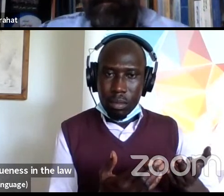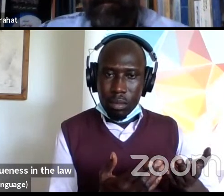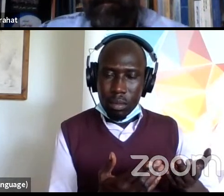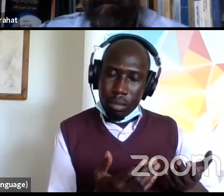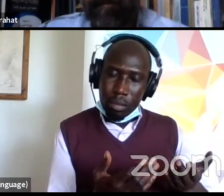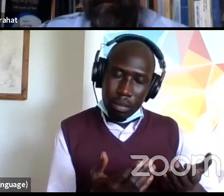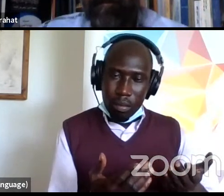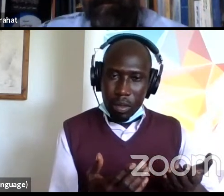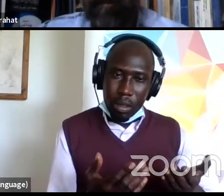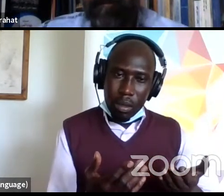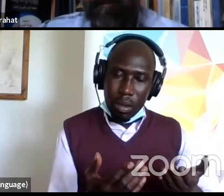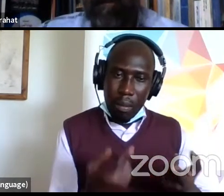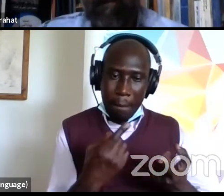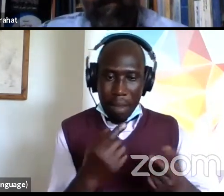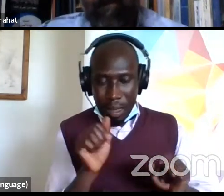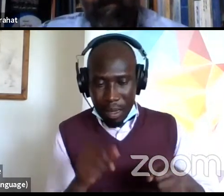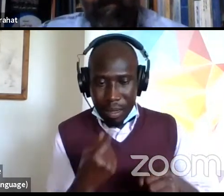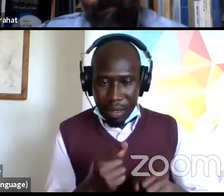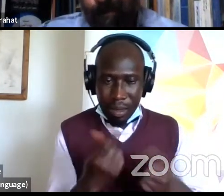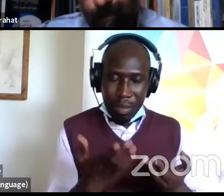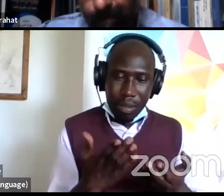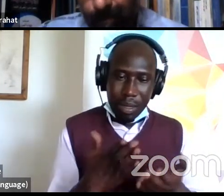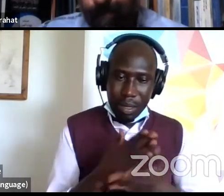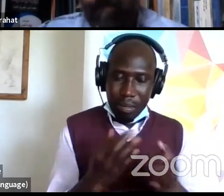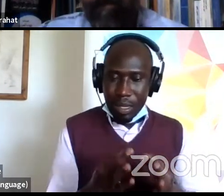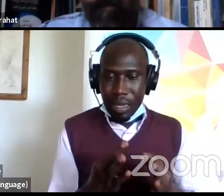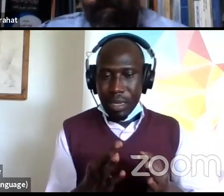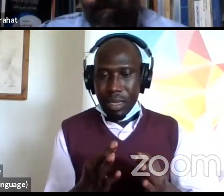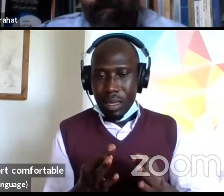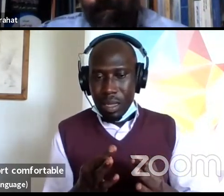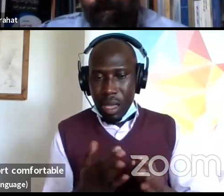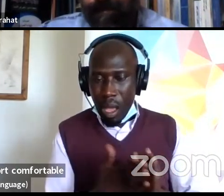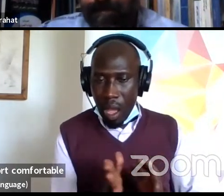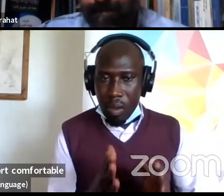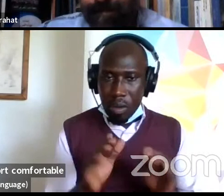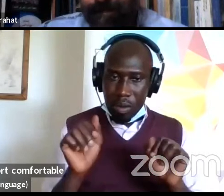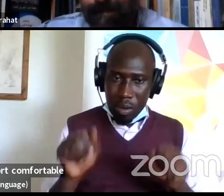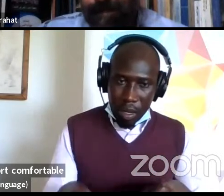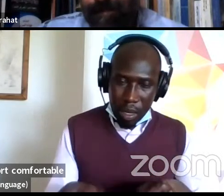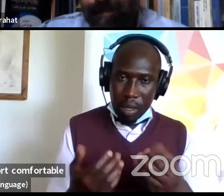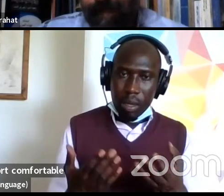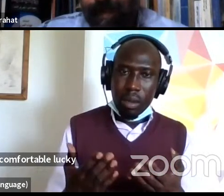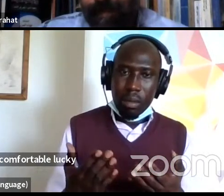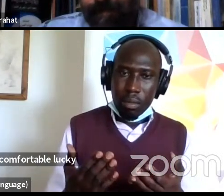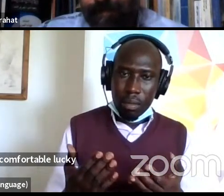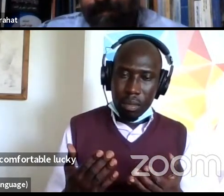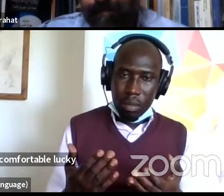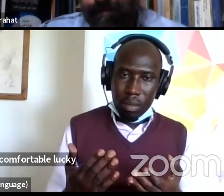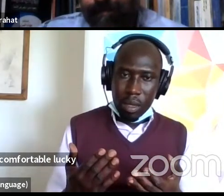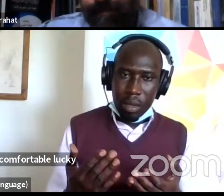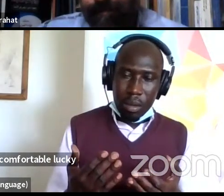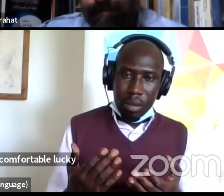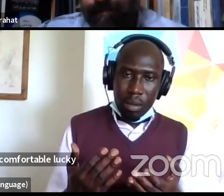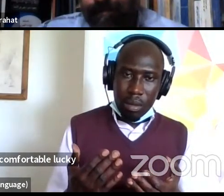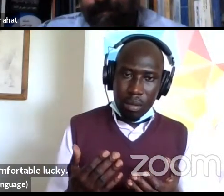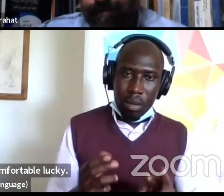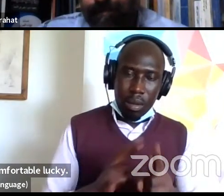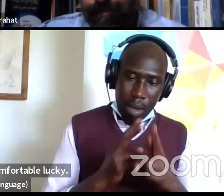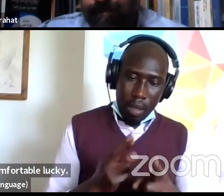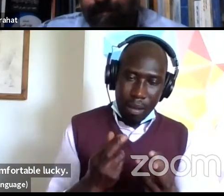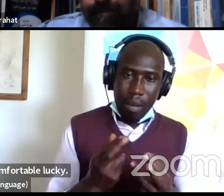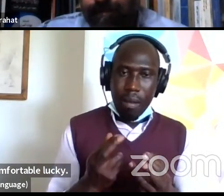an absence, I would say, in accountability, you end up restriction of